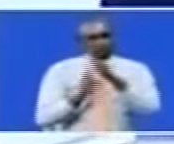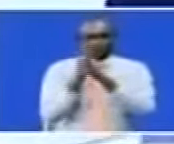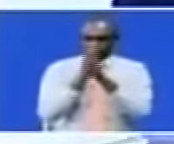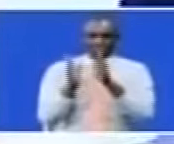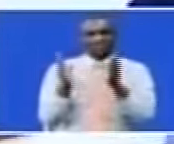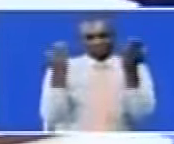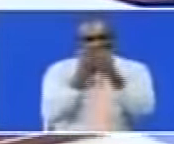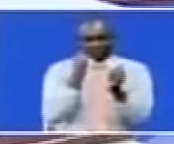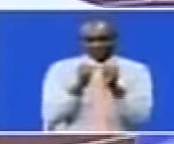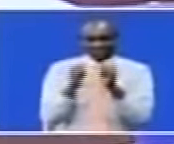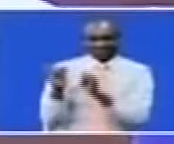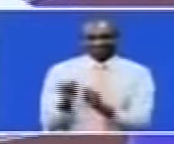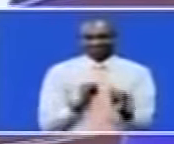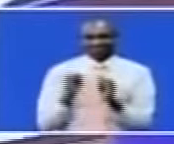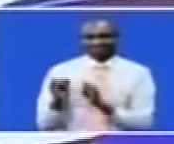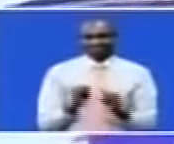tonight.